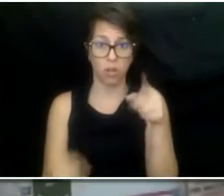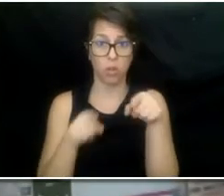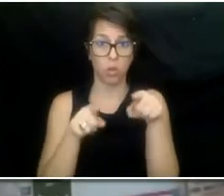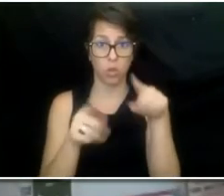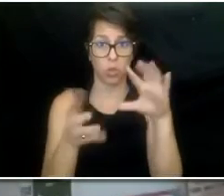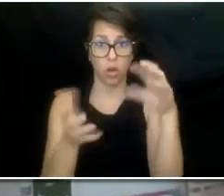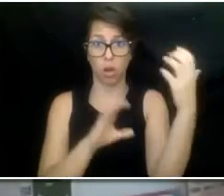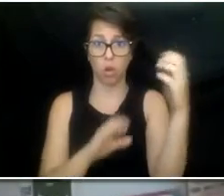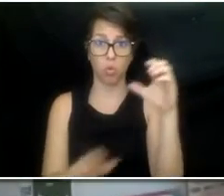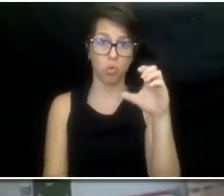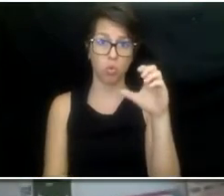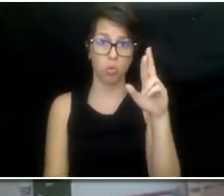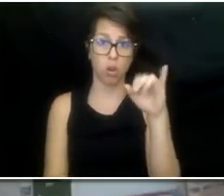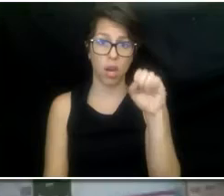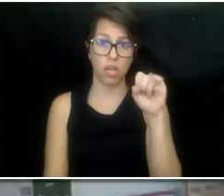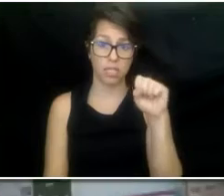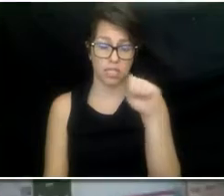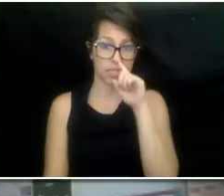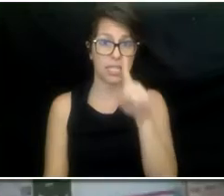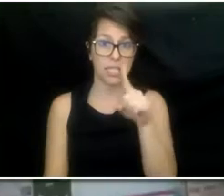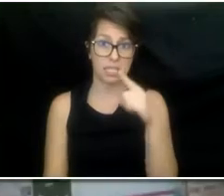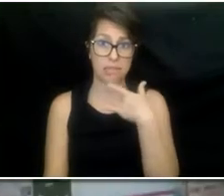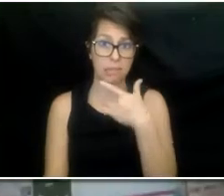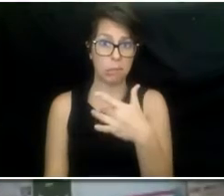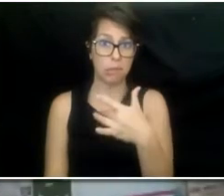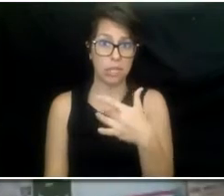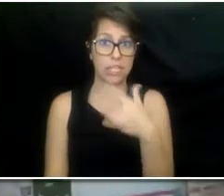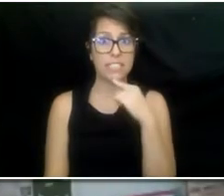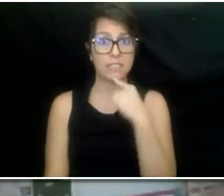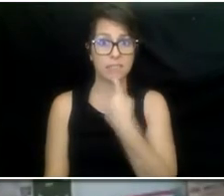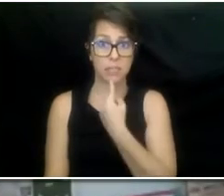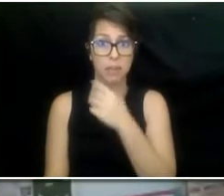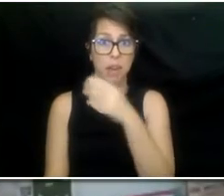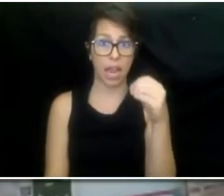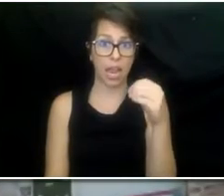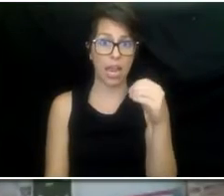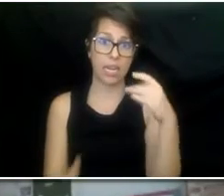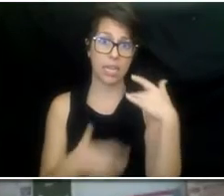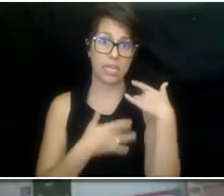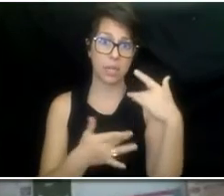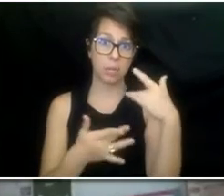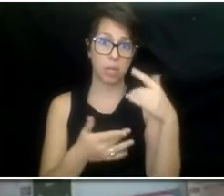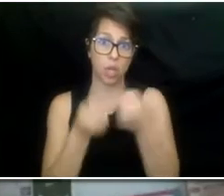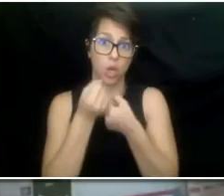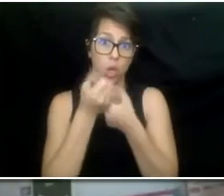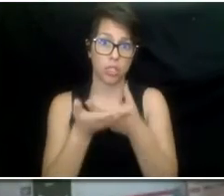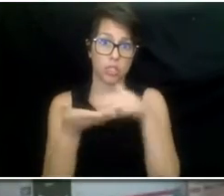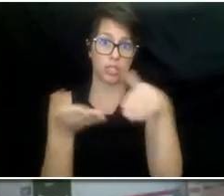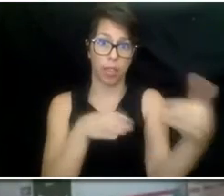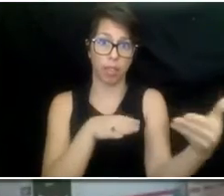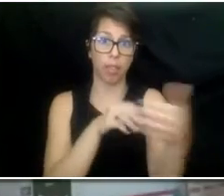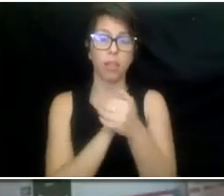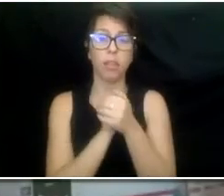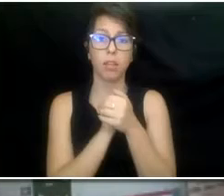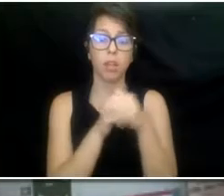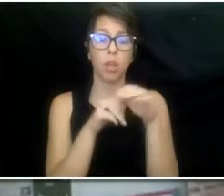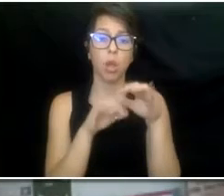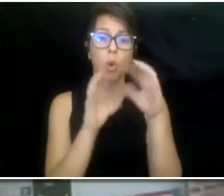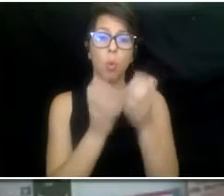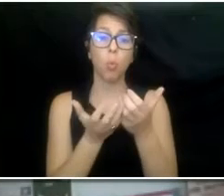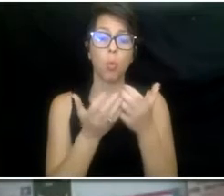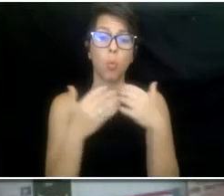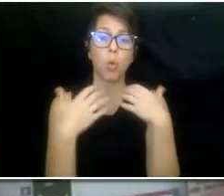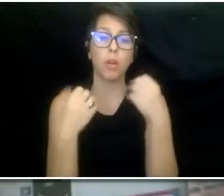prevalent after during and after a disaster and Advocate stress that the real